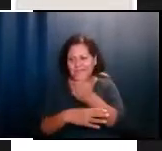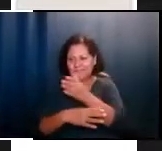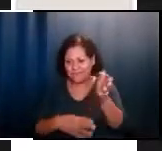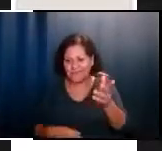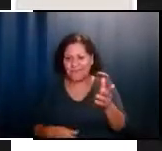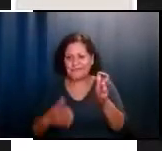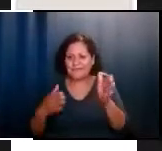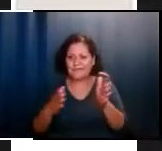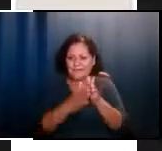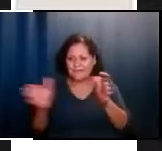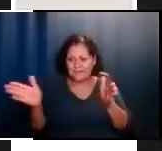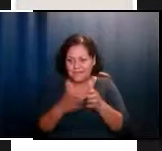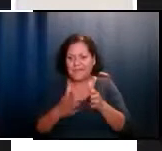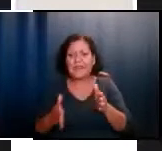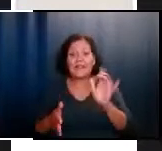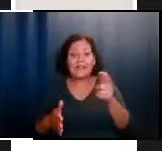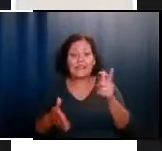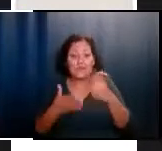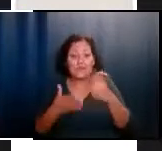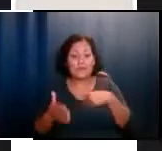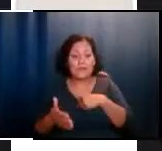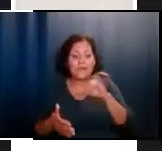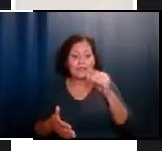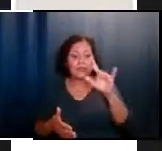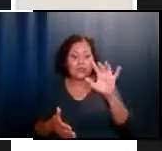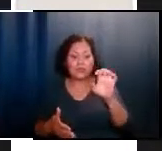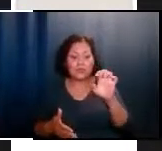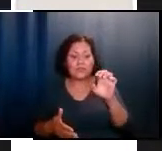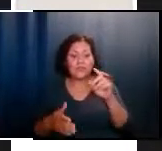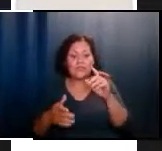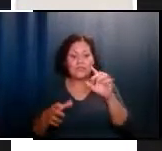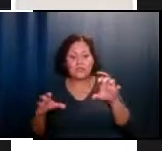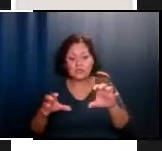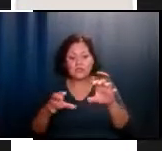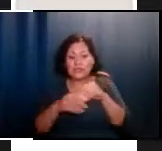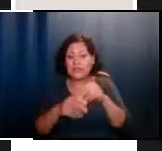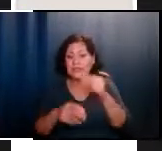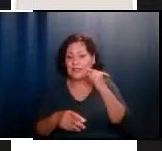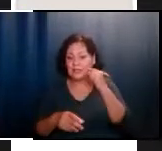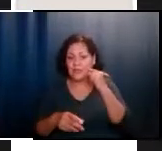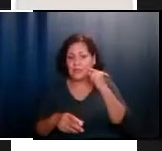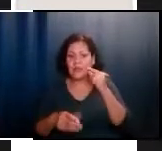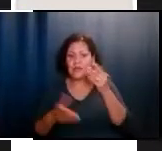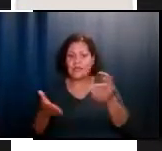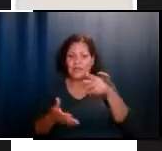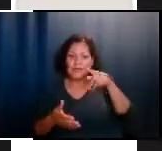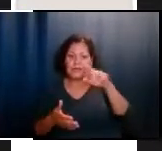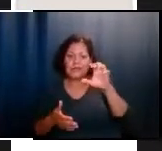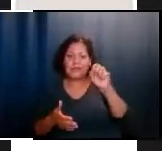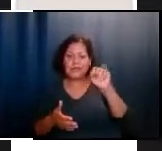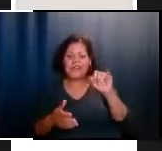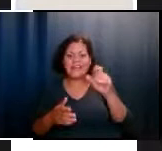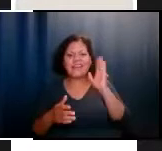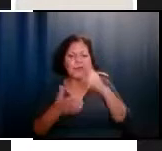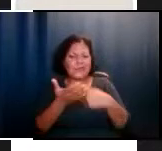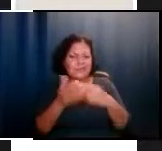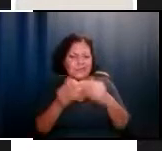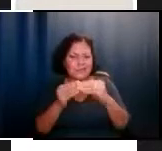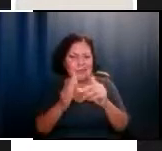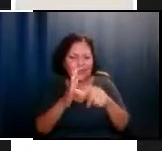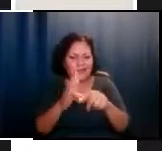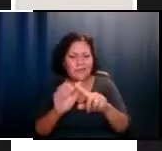what Julia and I do in San Antonio, and I'll talk about that more in a moment. But very